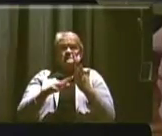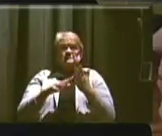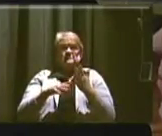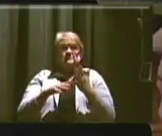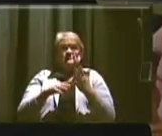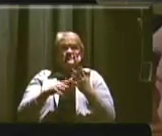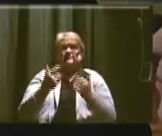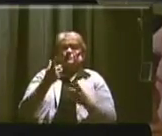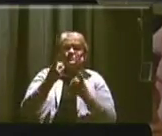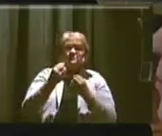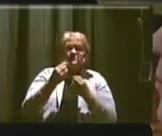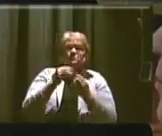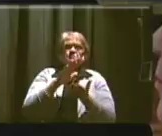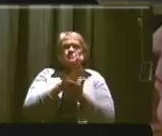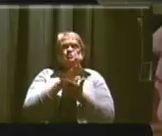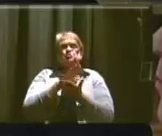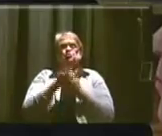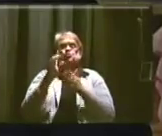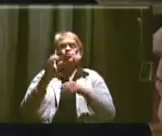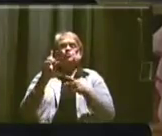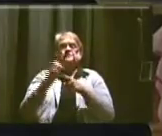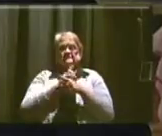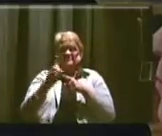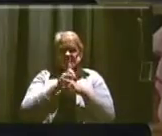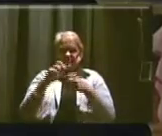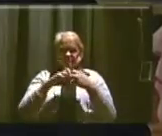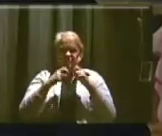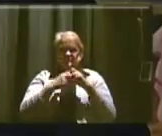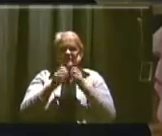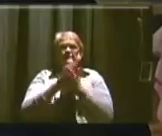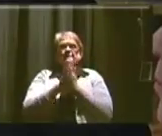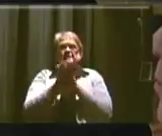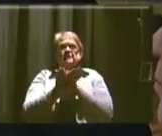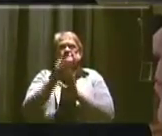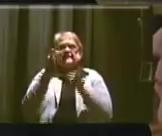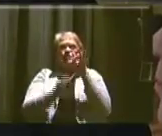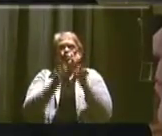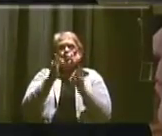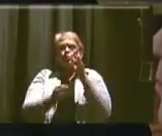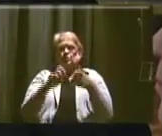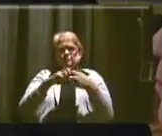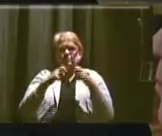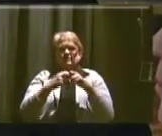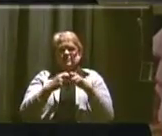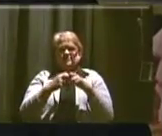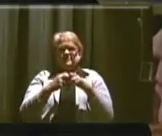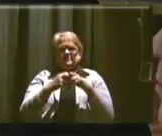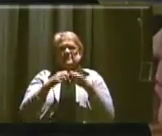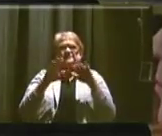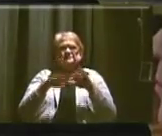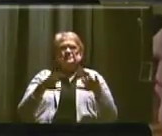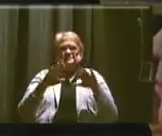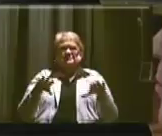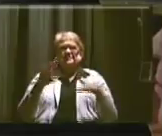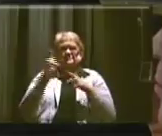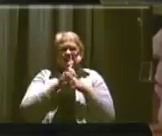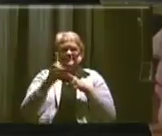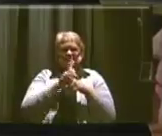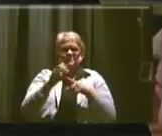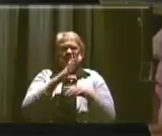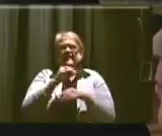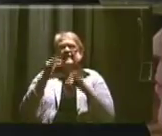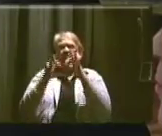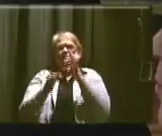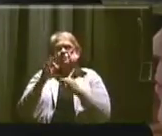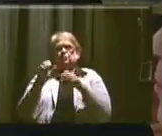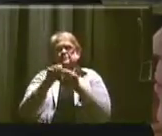what should be maybe a school discipline problem becomes a court problem, and so the child is being disciplined both at school and in the